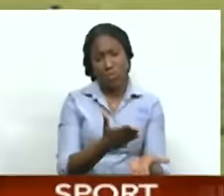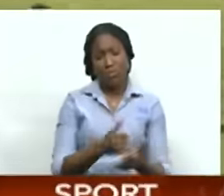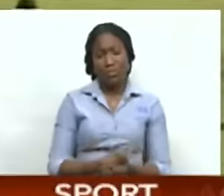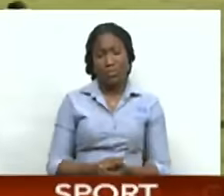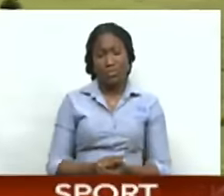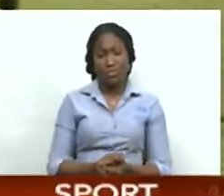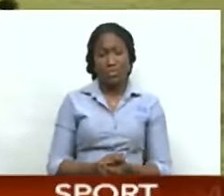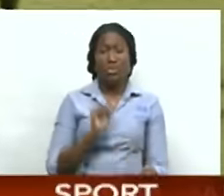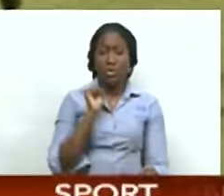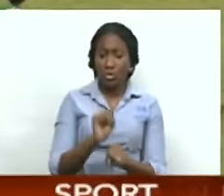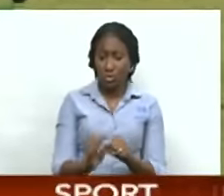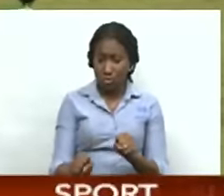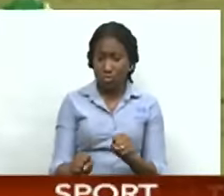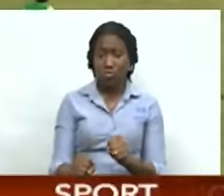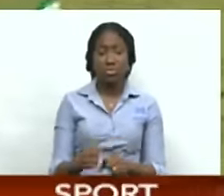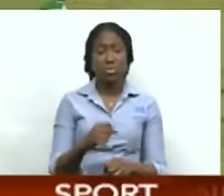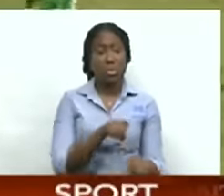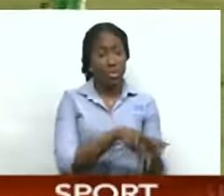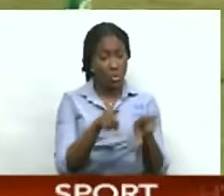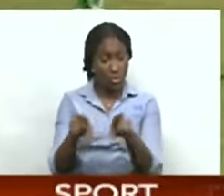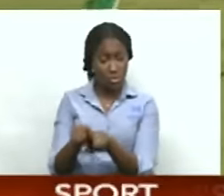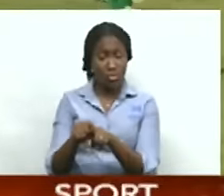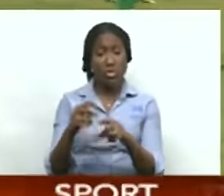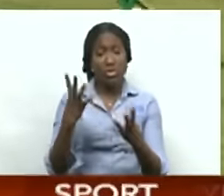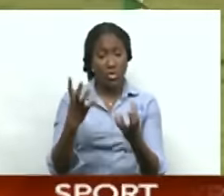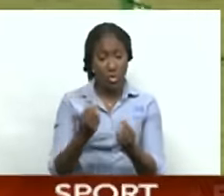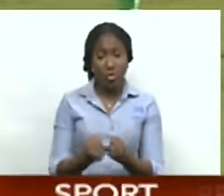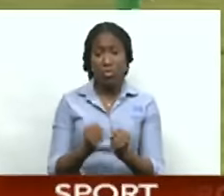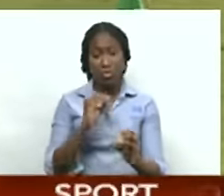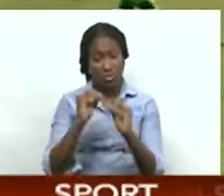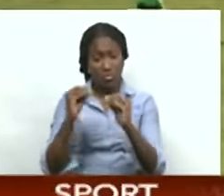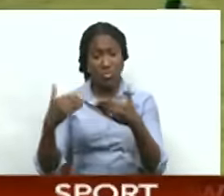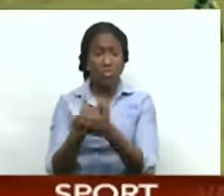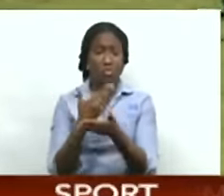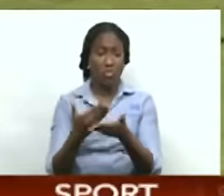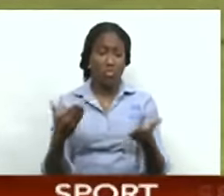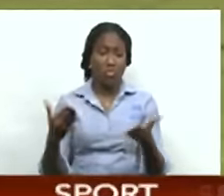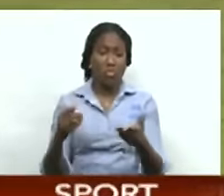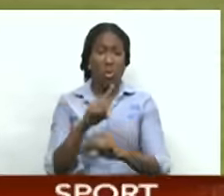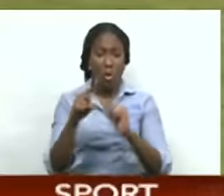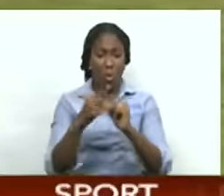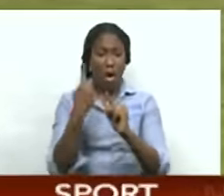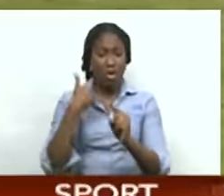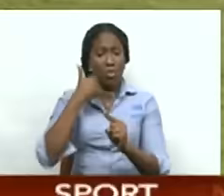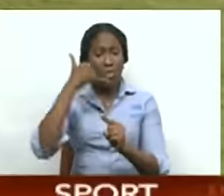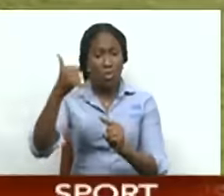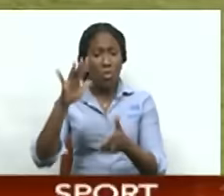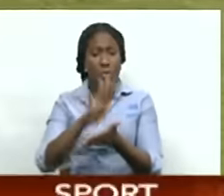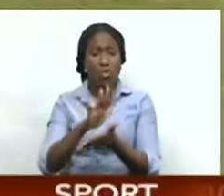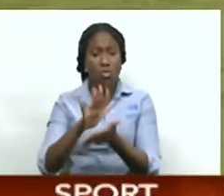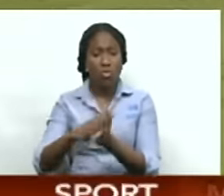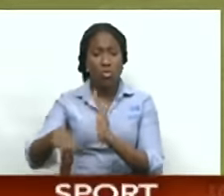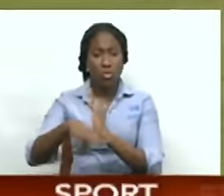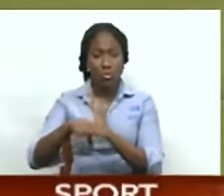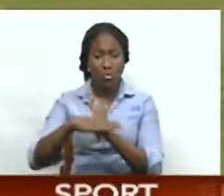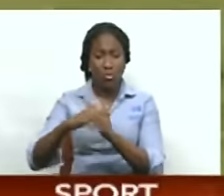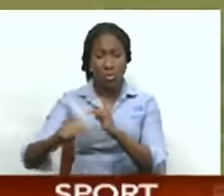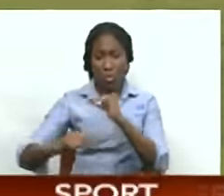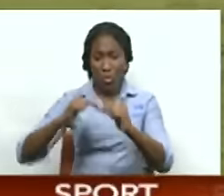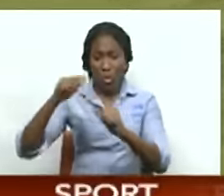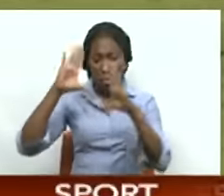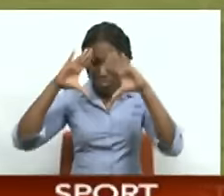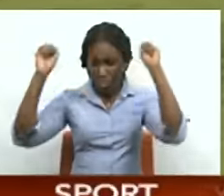another of the recommendations made. When contacted today, though, SSFL President Mariri Gonzalez chose to reserve his comments until after